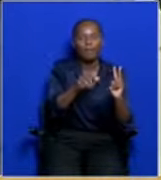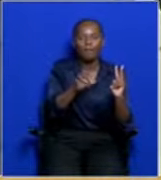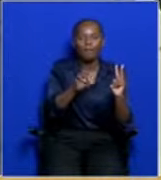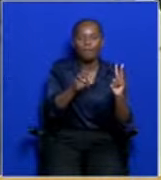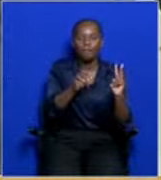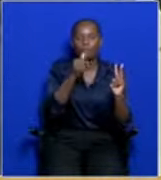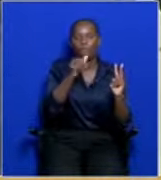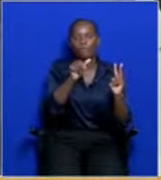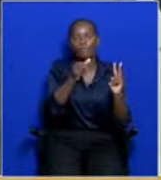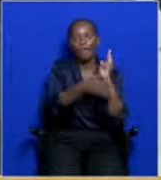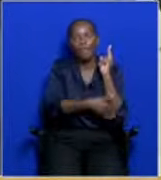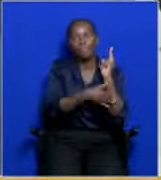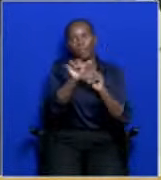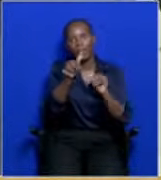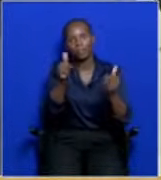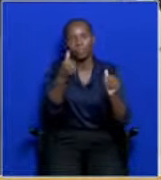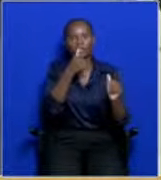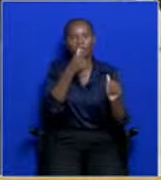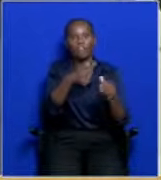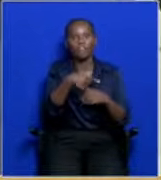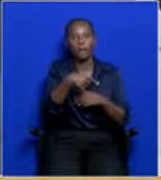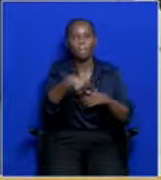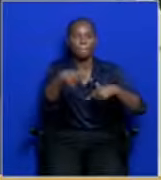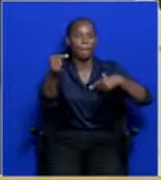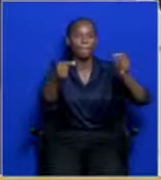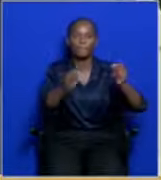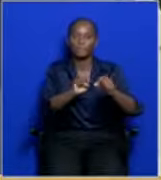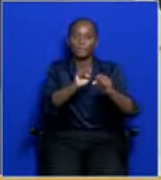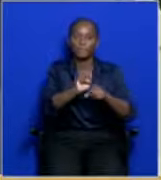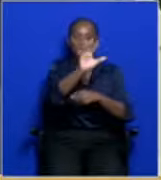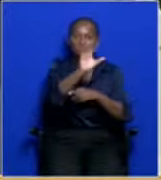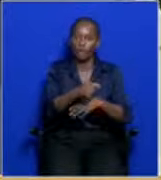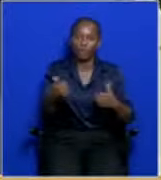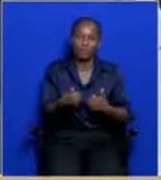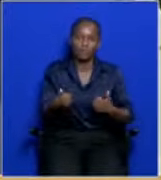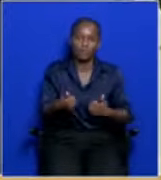the victims of